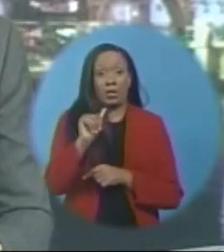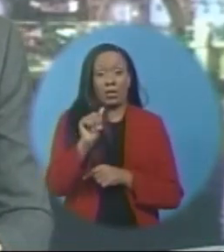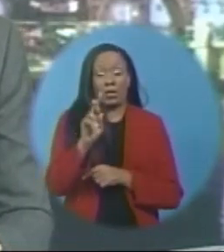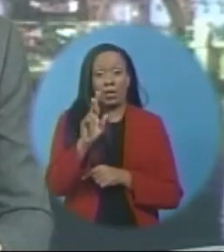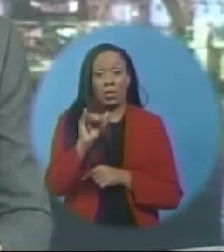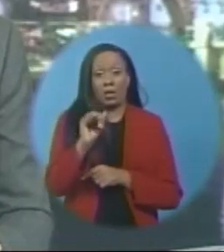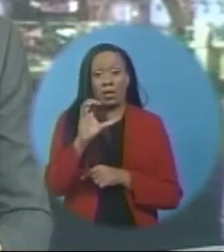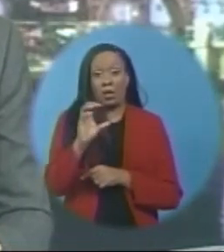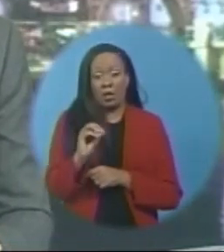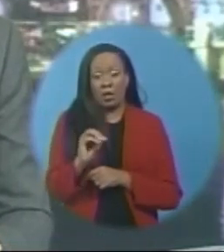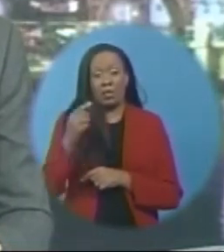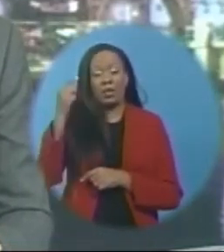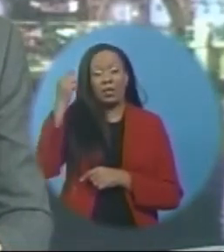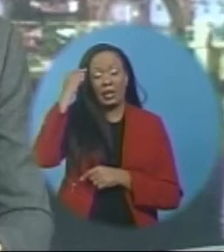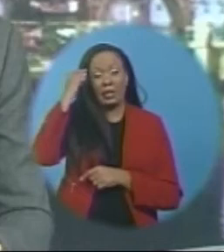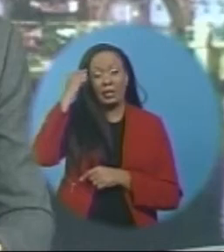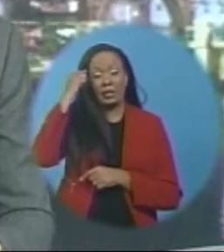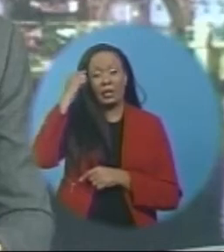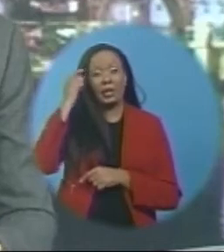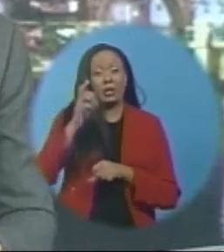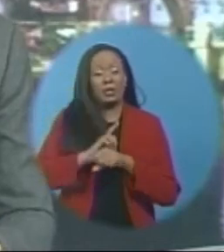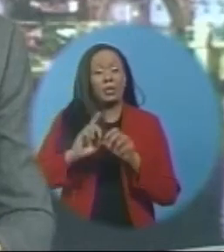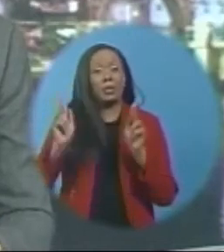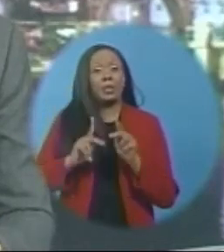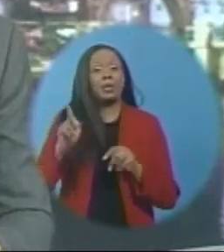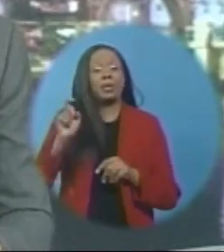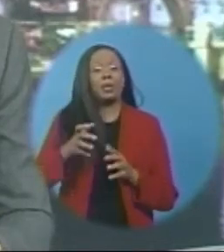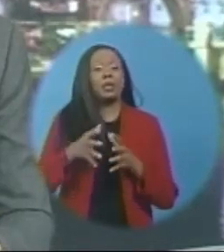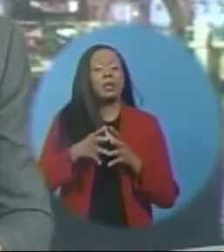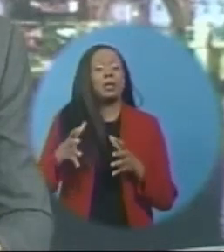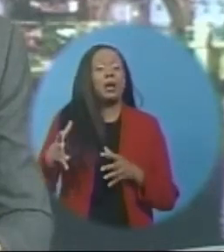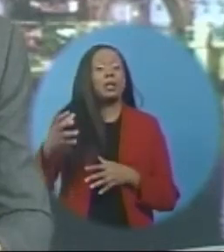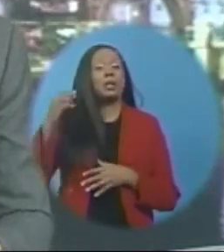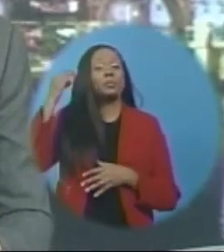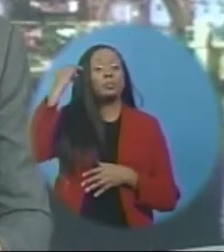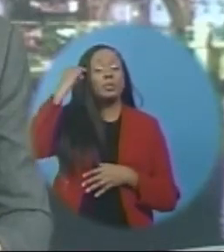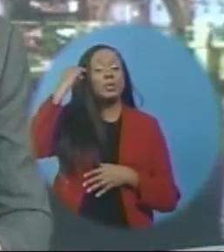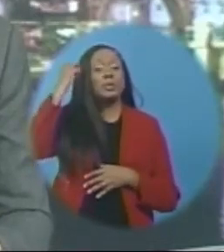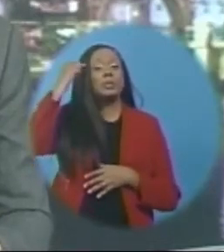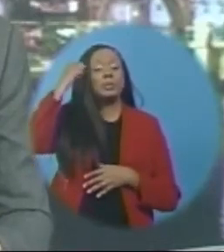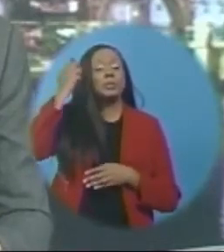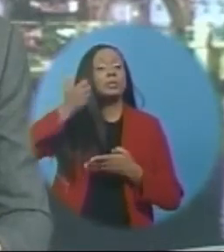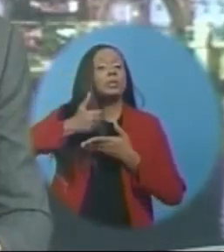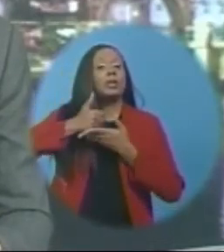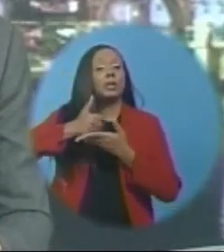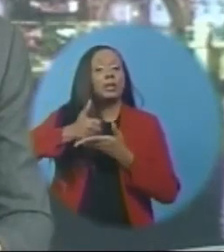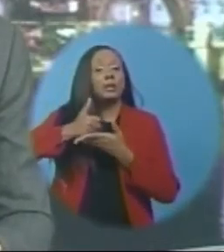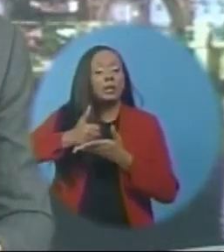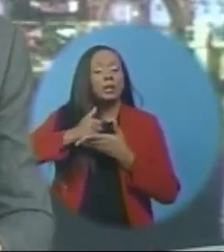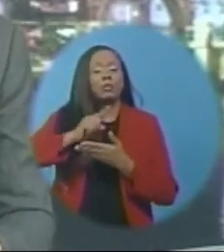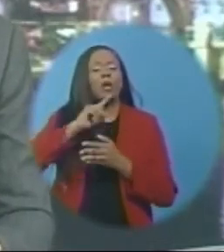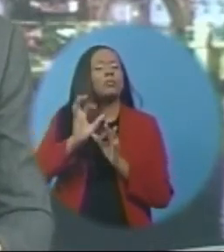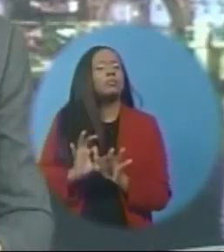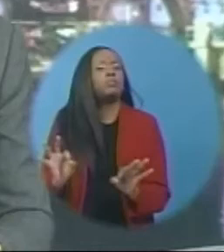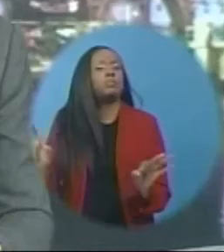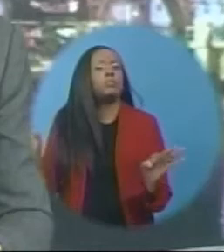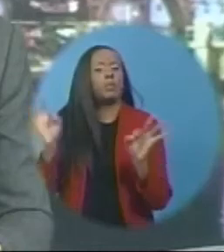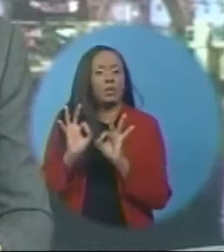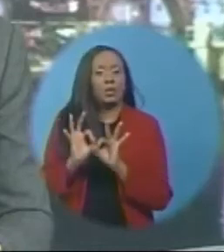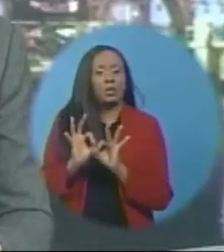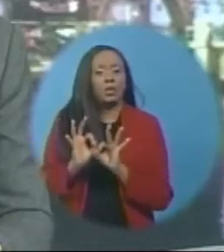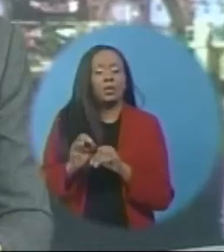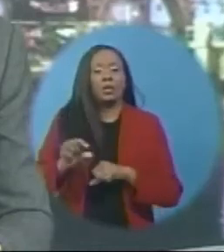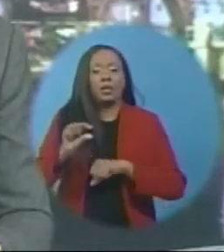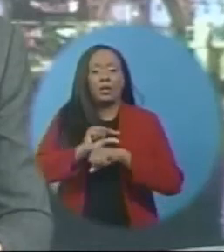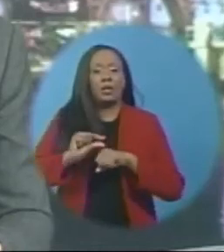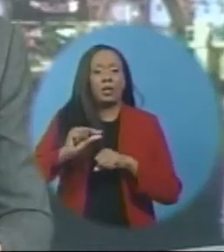to the psychological needs of Dominicans may be just as important when it comes to getting them back on their feet. Dr. Keith Mitchell